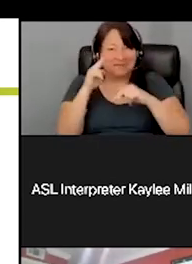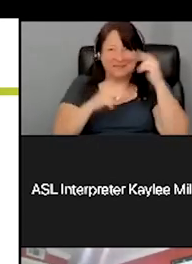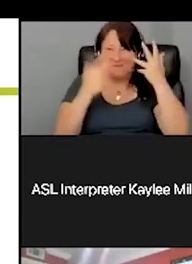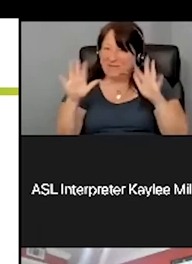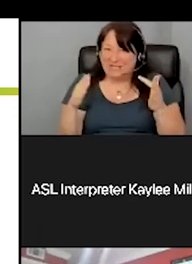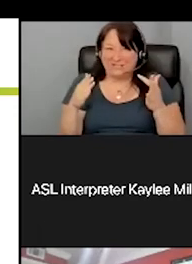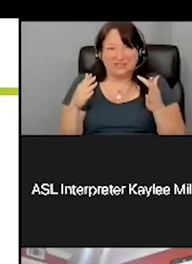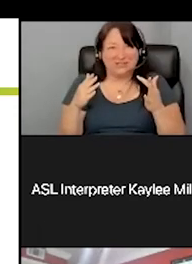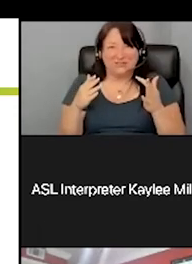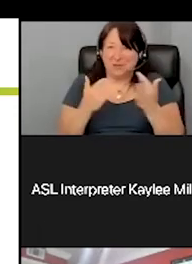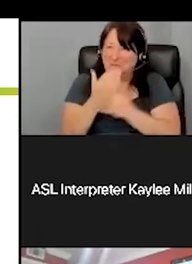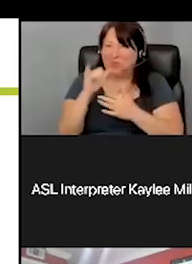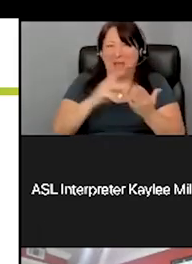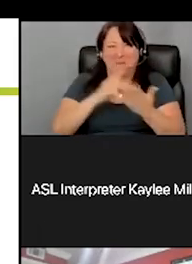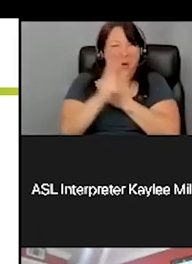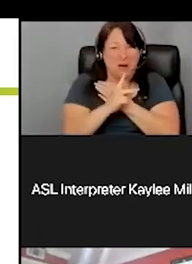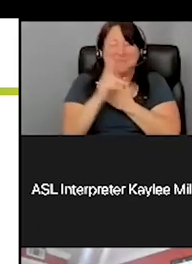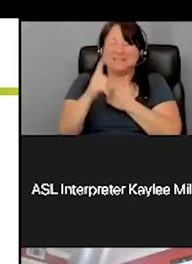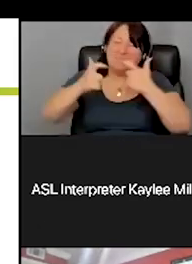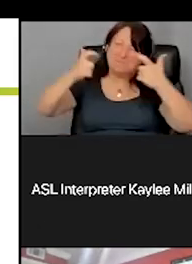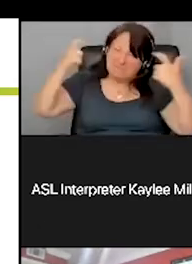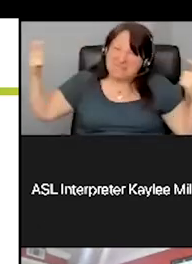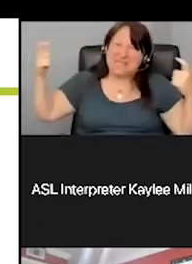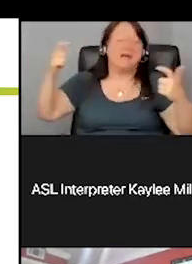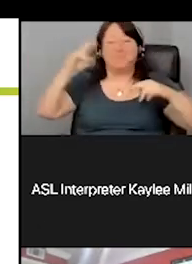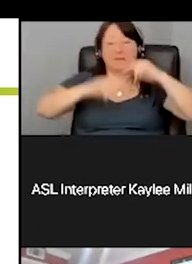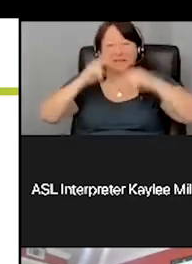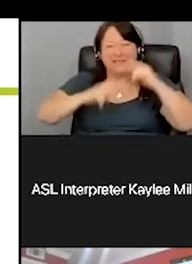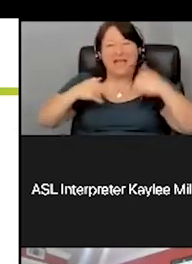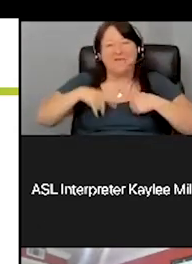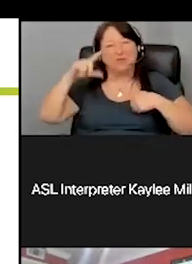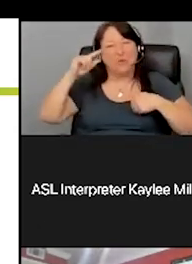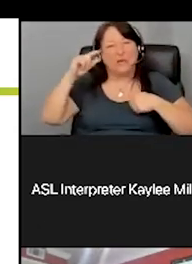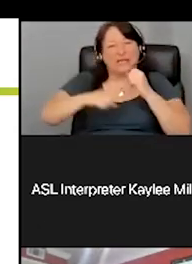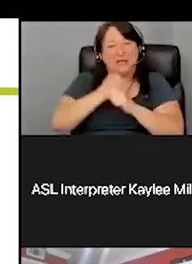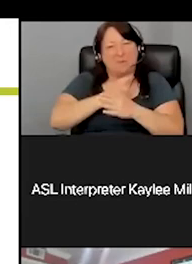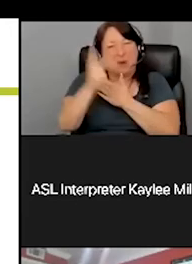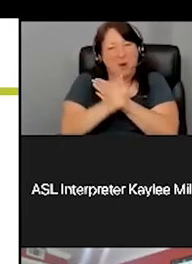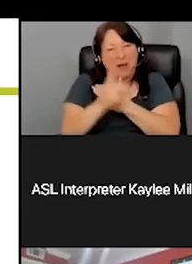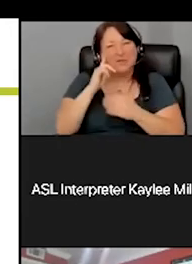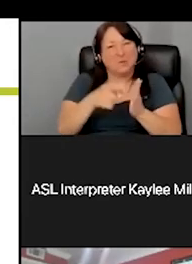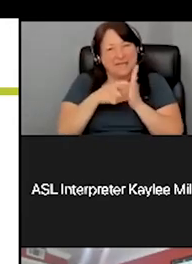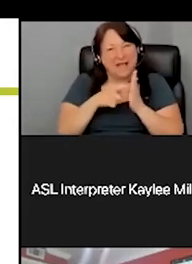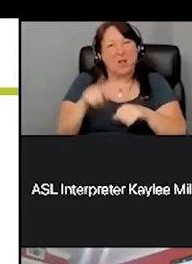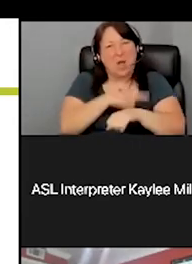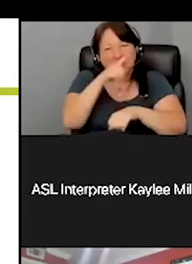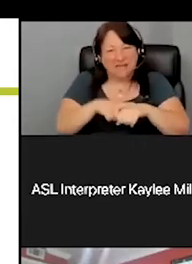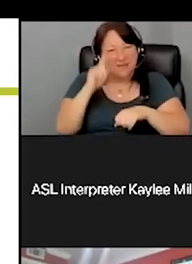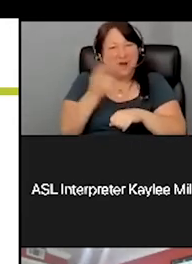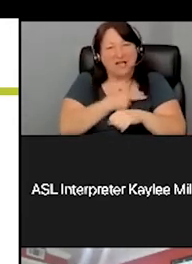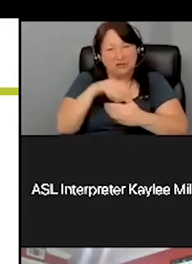program. And again, these are much bigger buildings. They do have a 20-year program. So it is gonna take quite a bit of time for us to